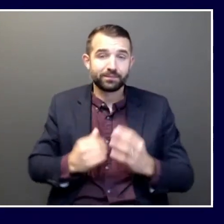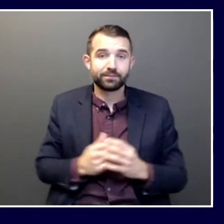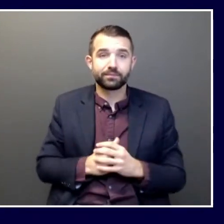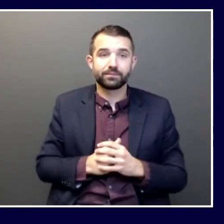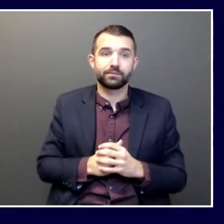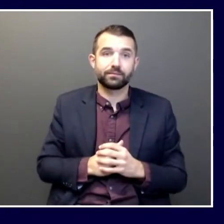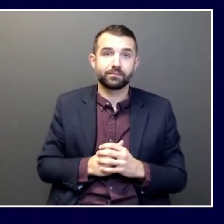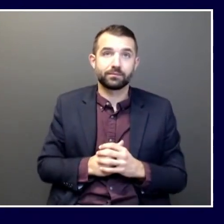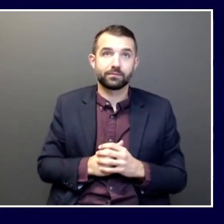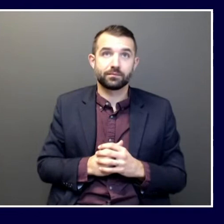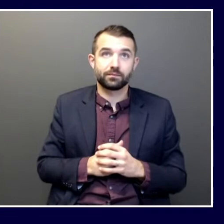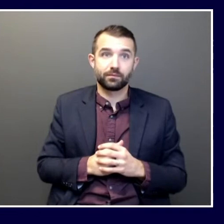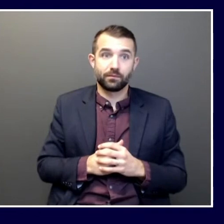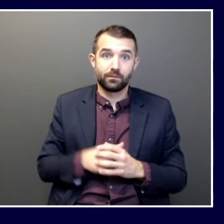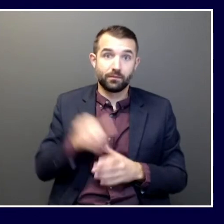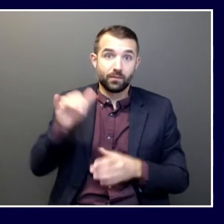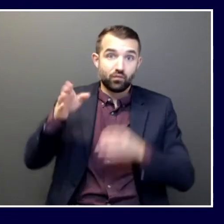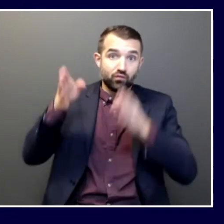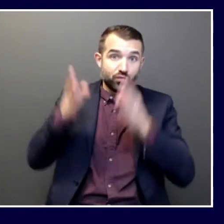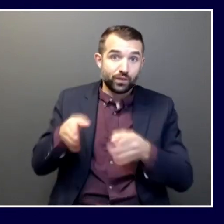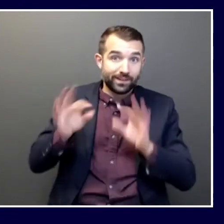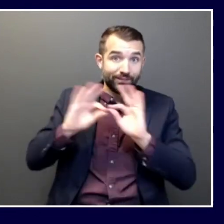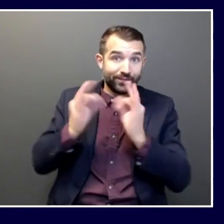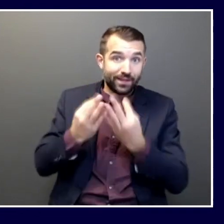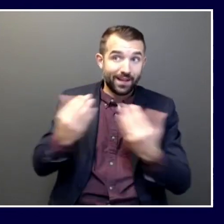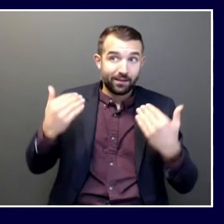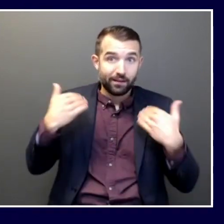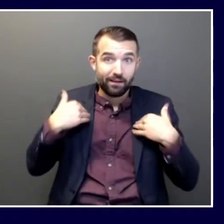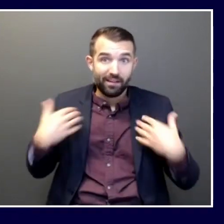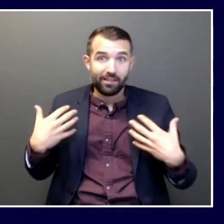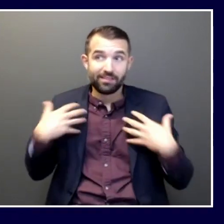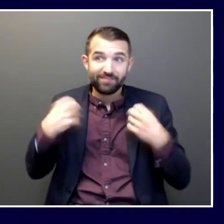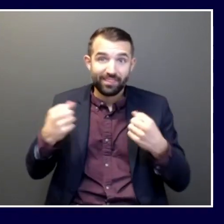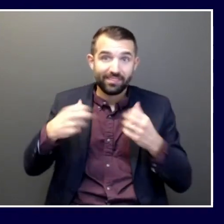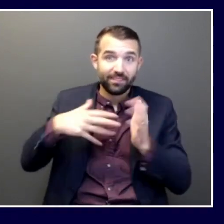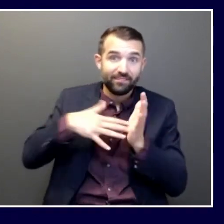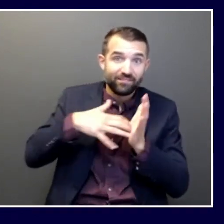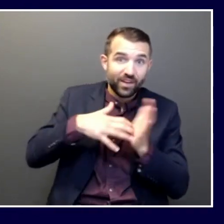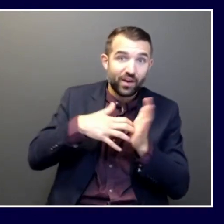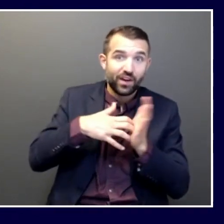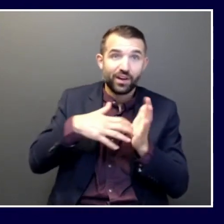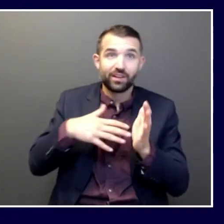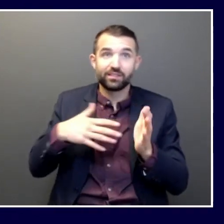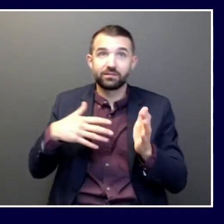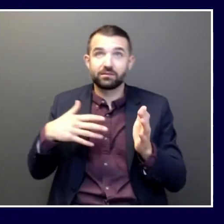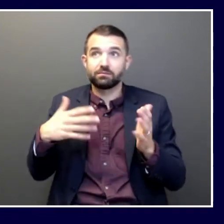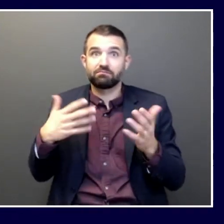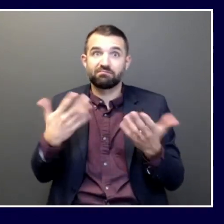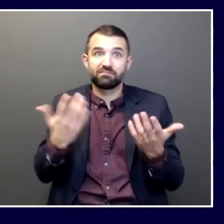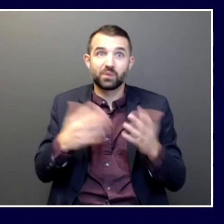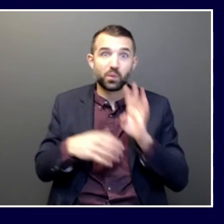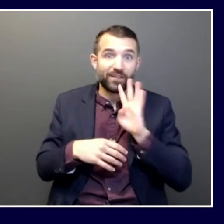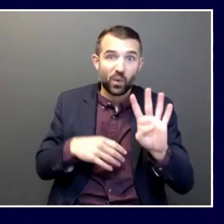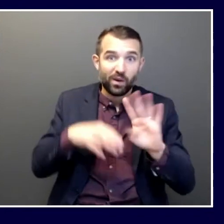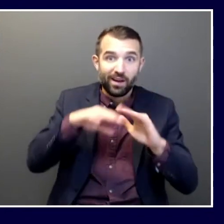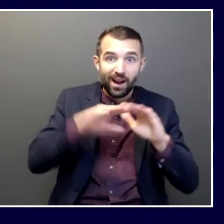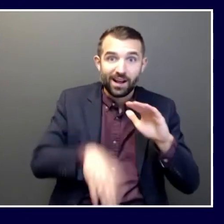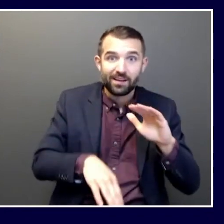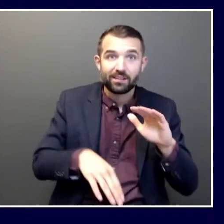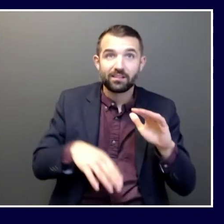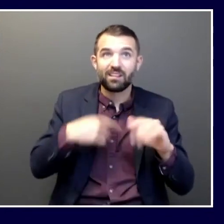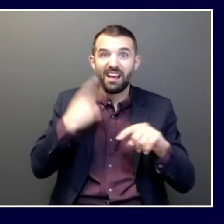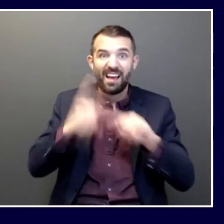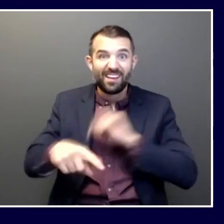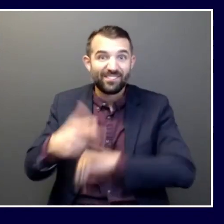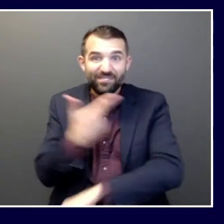compromised immune system or those who are yet still too young to be vaccinated. It makes, for example, the holiday gatherings that